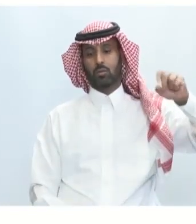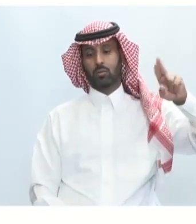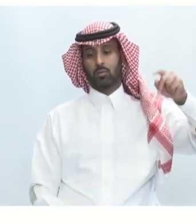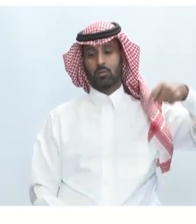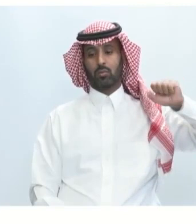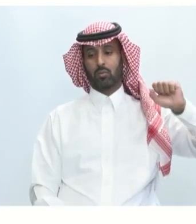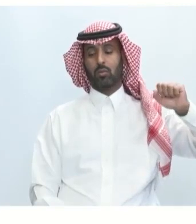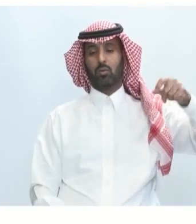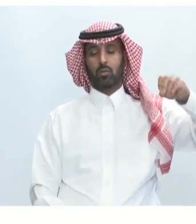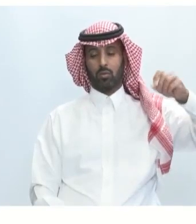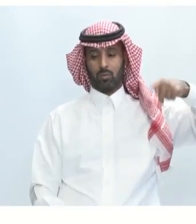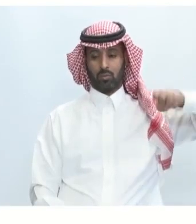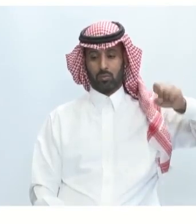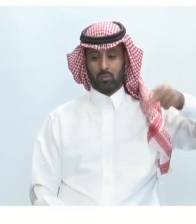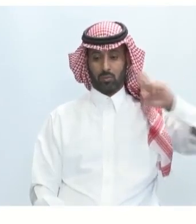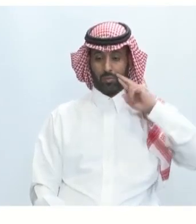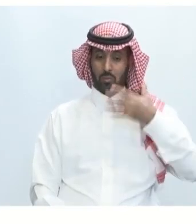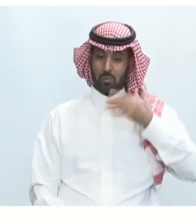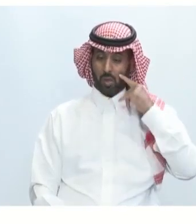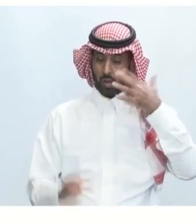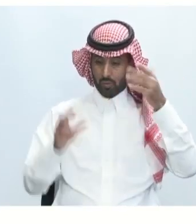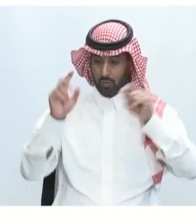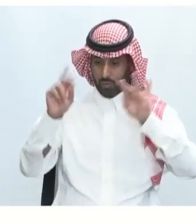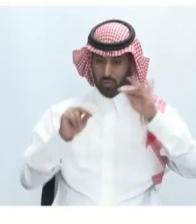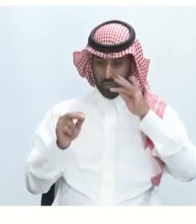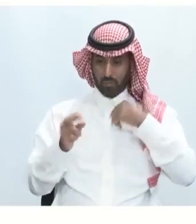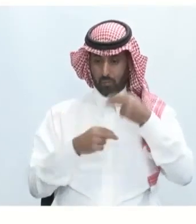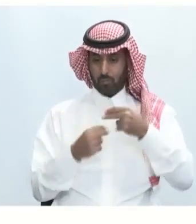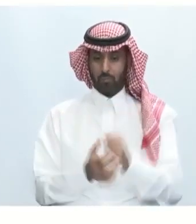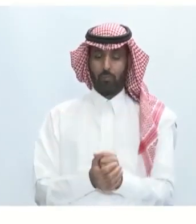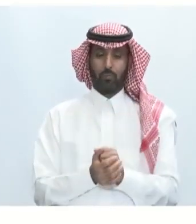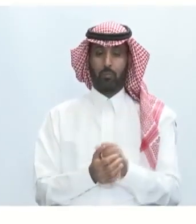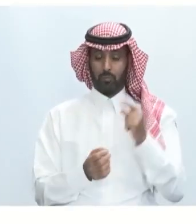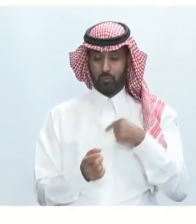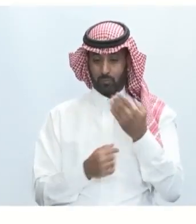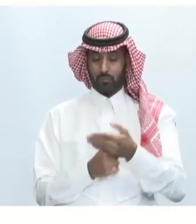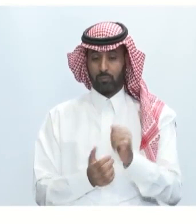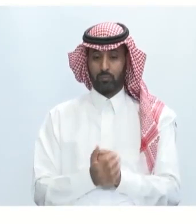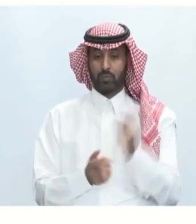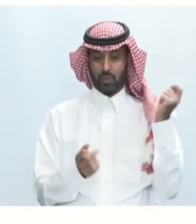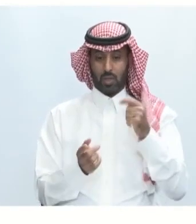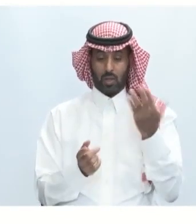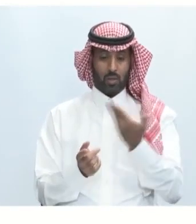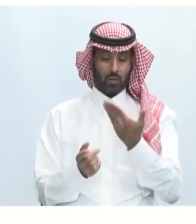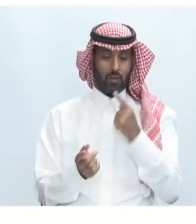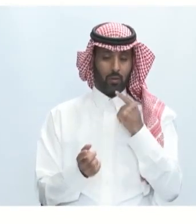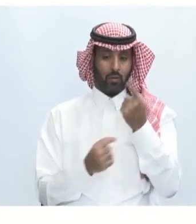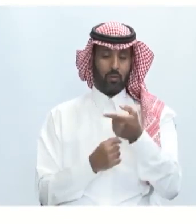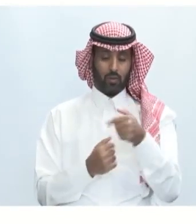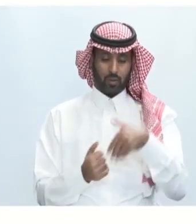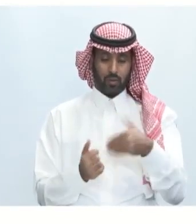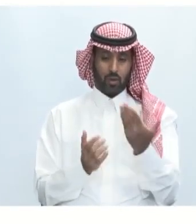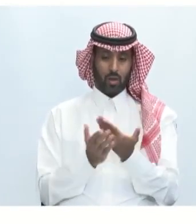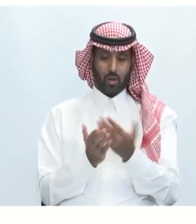end, they never end. The stories just evolve over the years. So these are today's objectives. Of course,